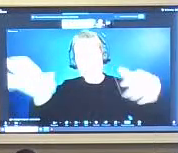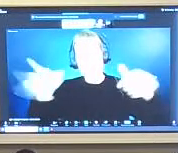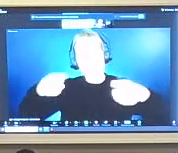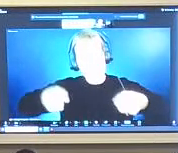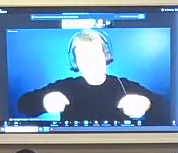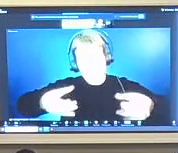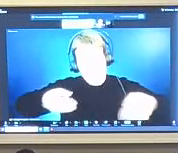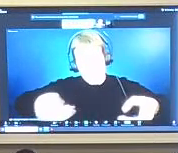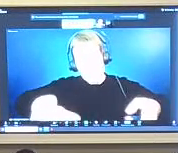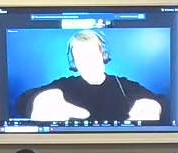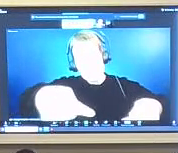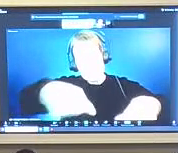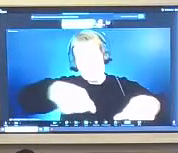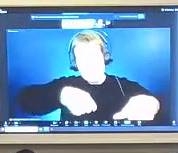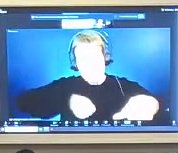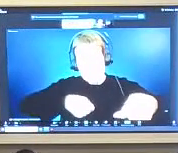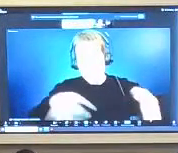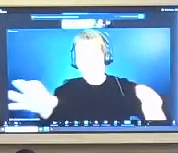Yeah.